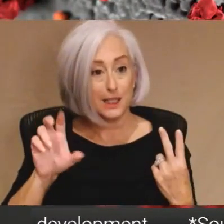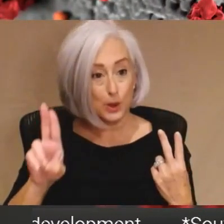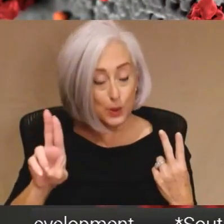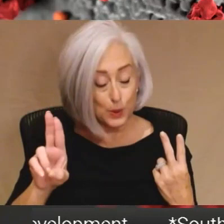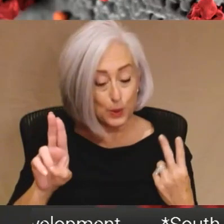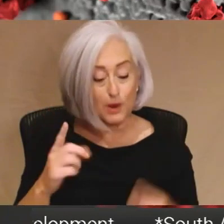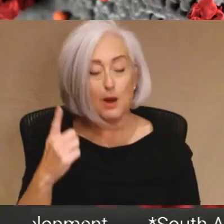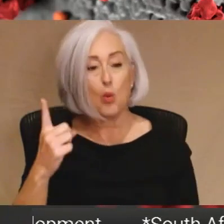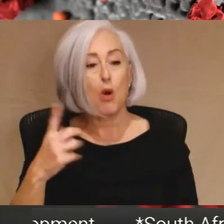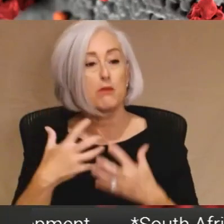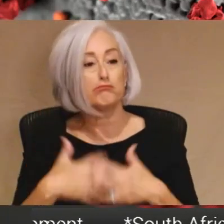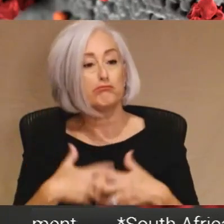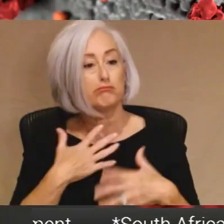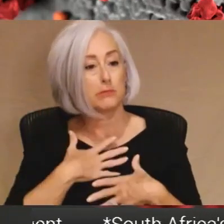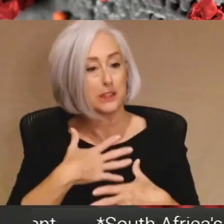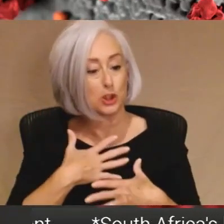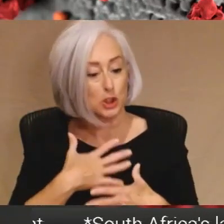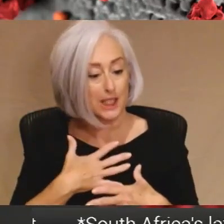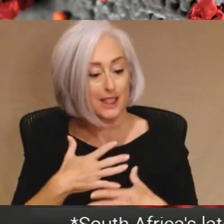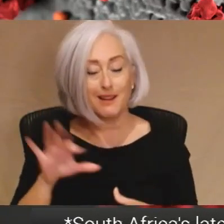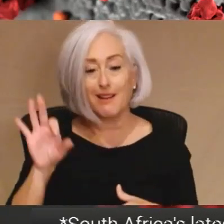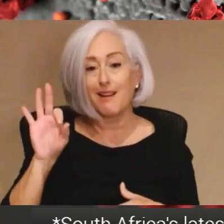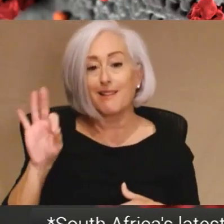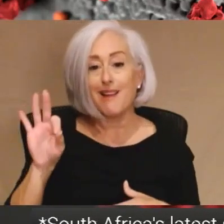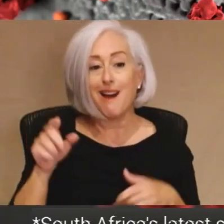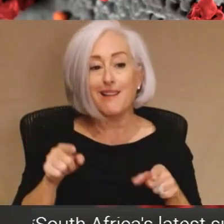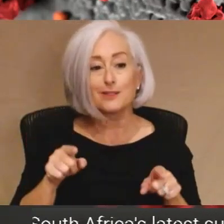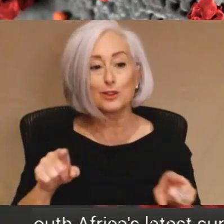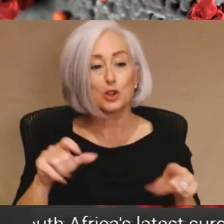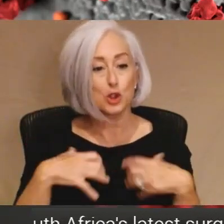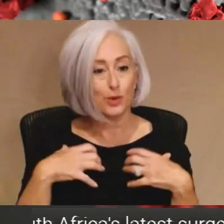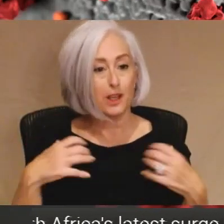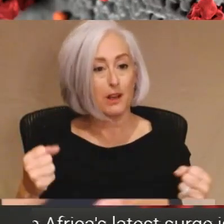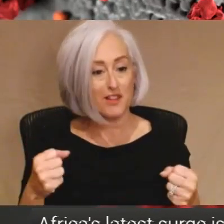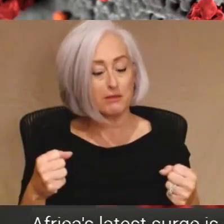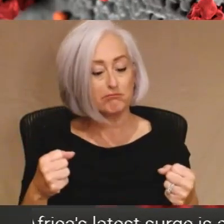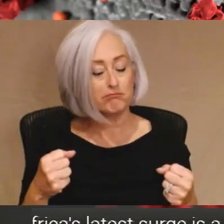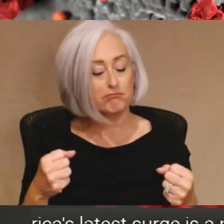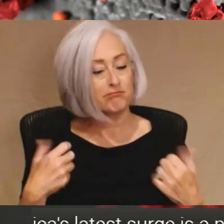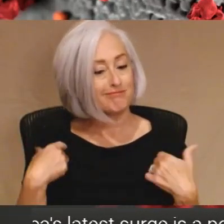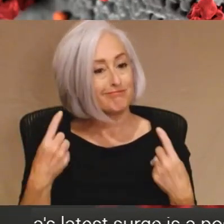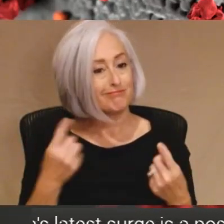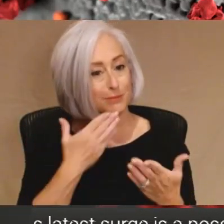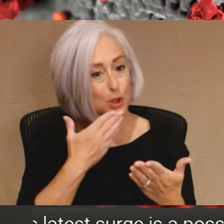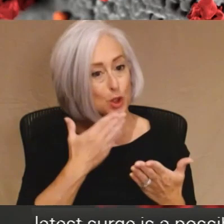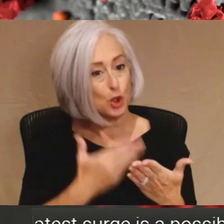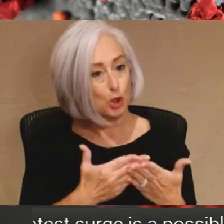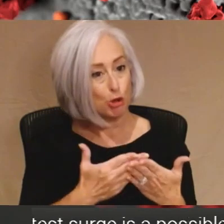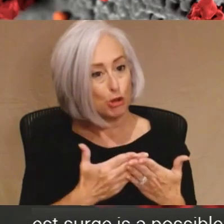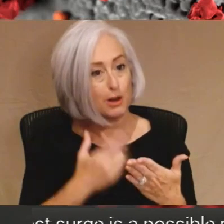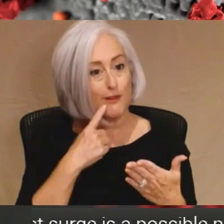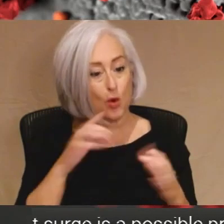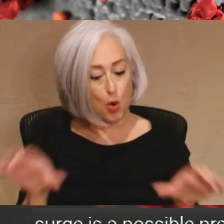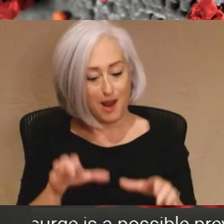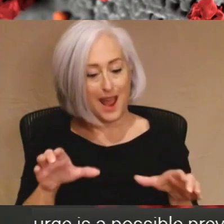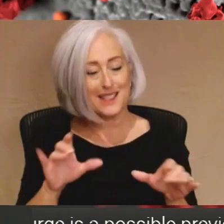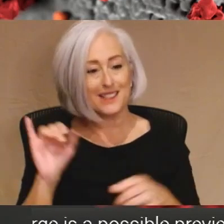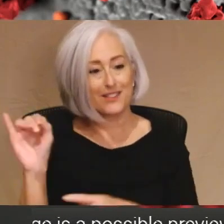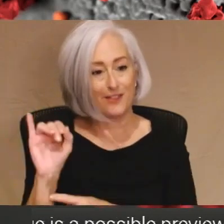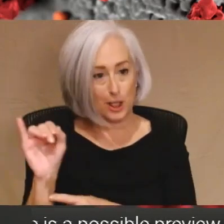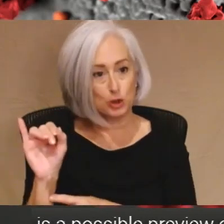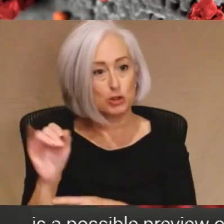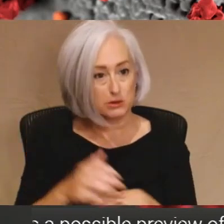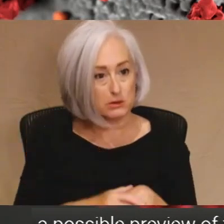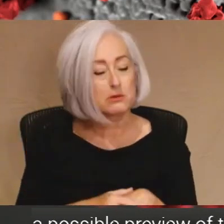period, so a total of 14, but still very good as far as the active infections go. It's still in those single digits. Again, despite